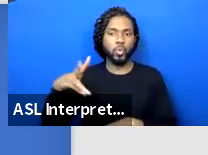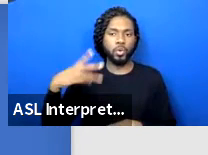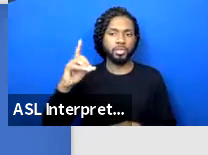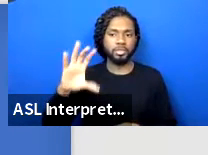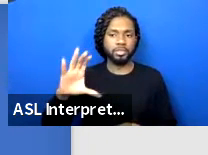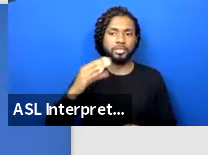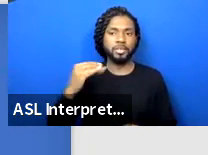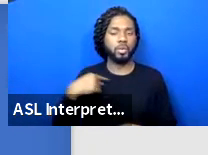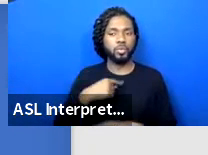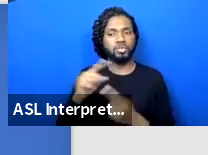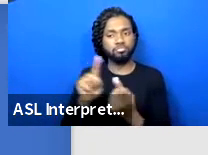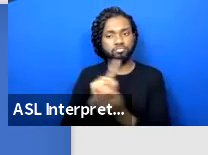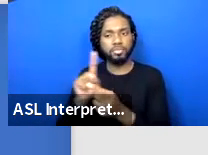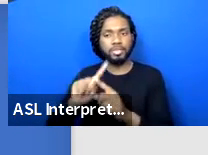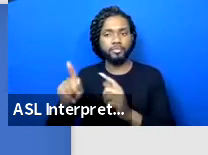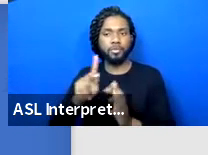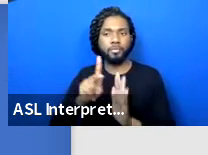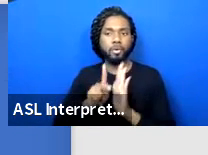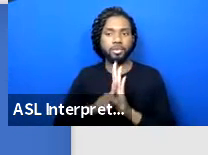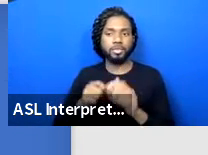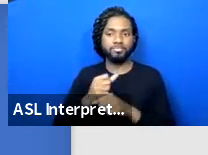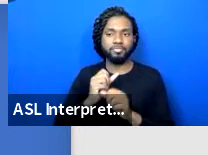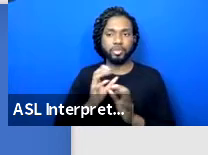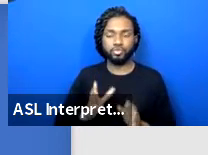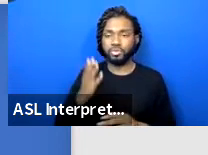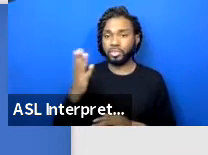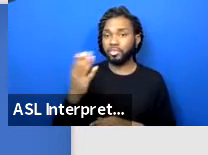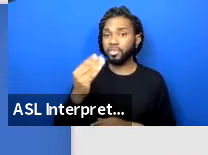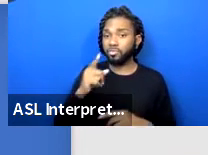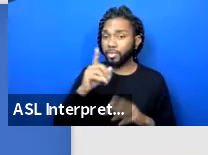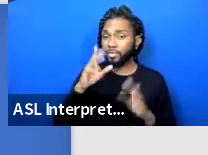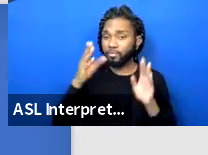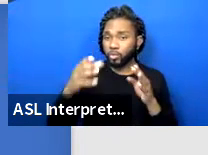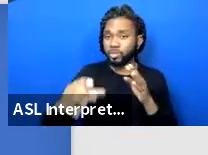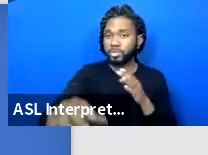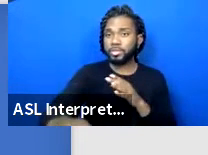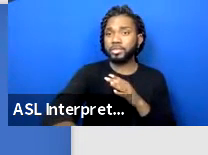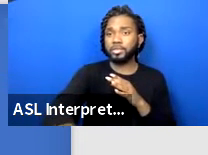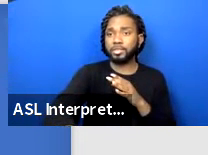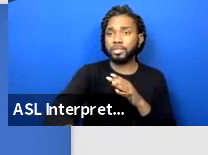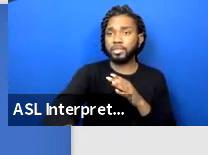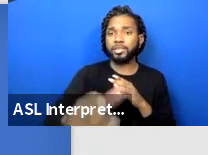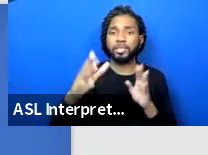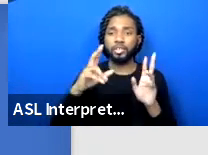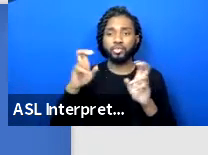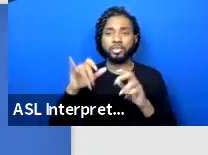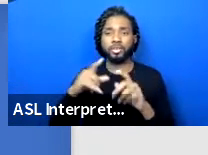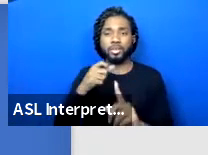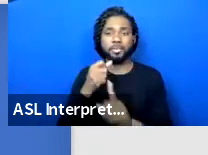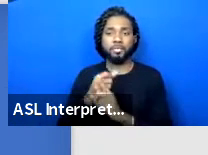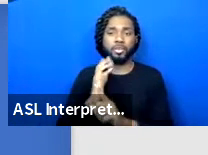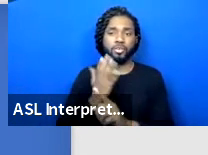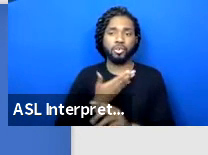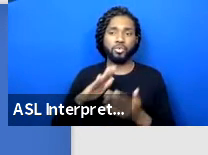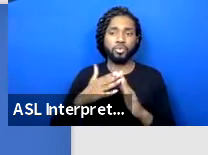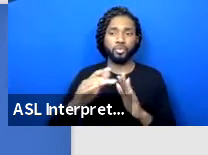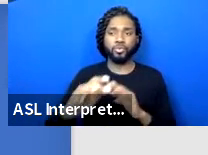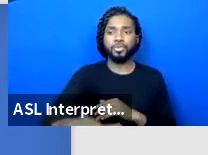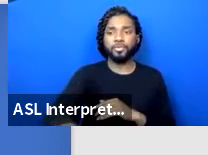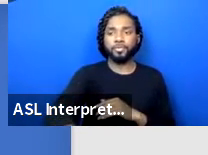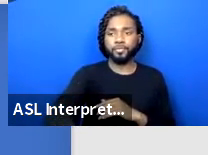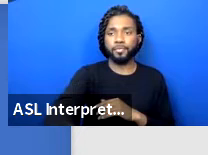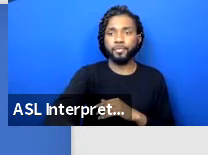with policymakers there and really focus on the issues that are impacting our communities. And part of our advocacy